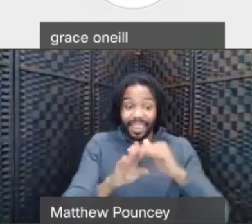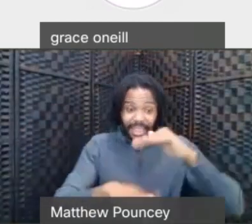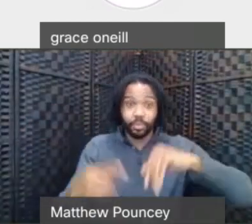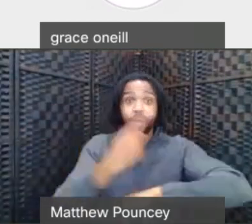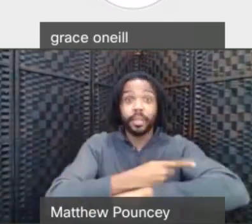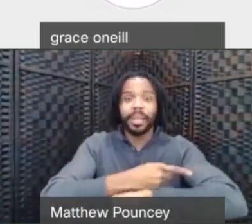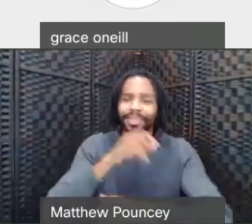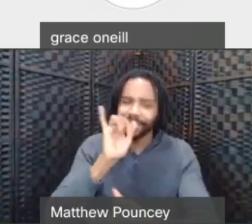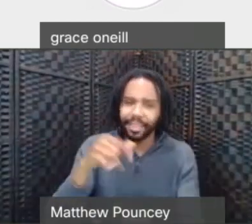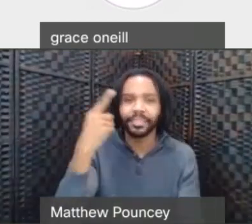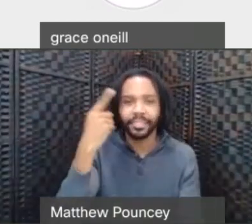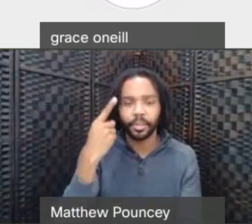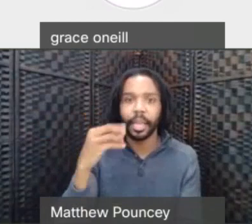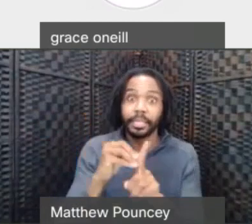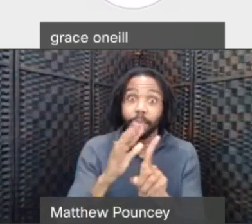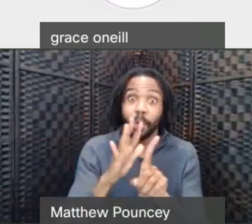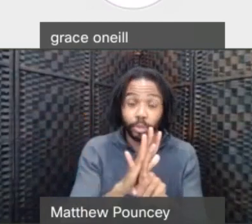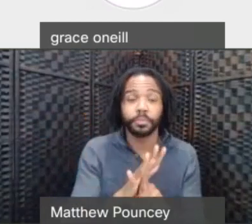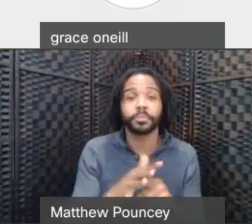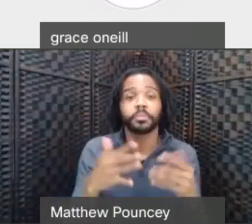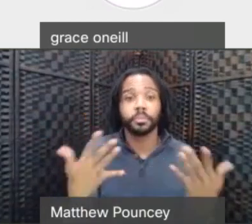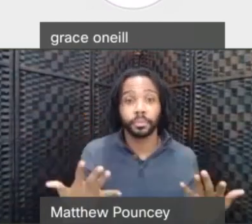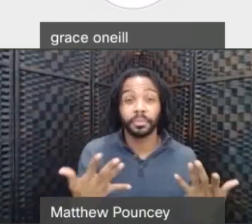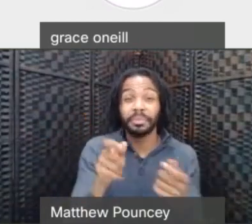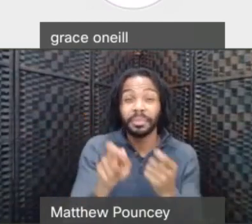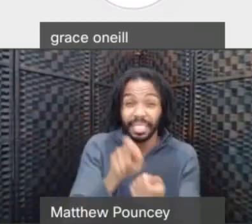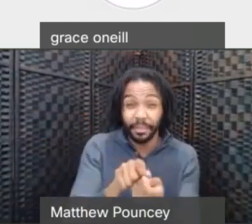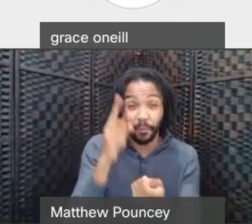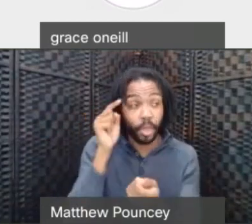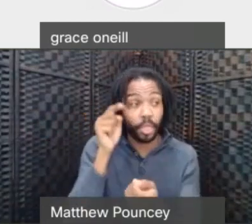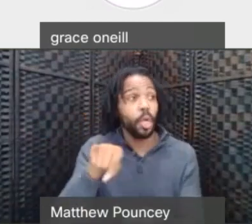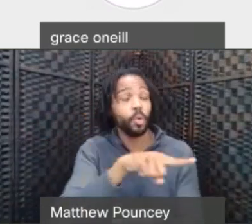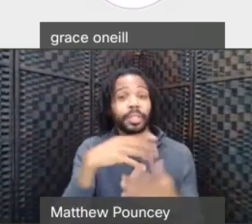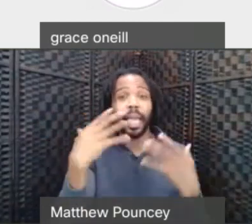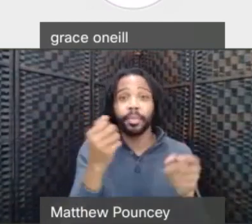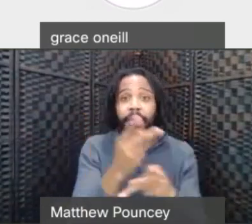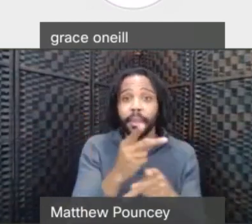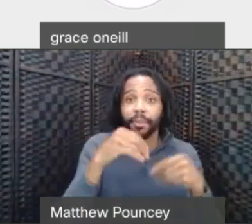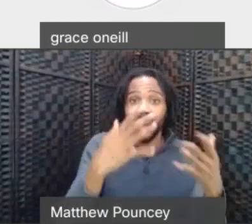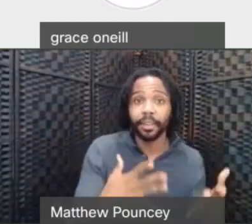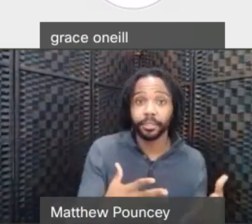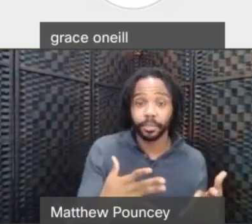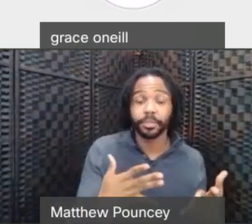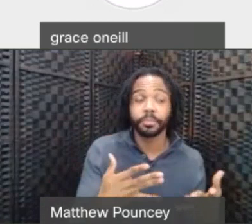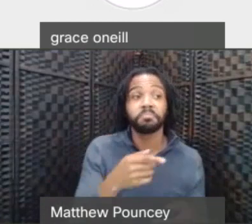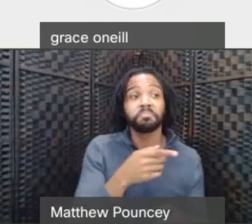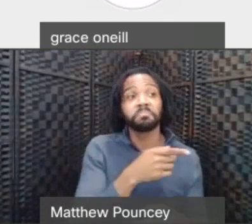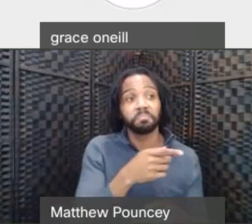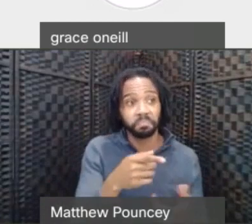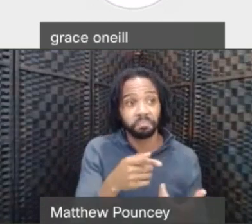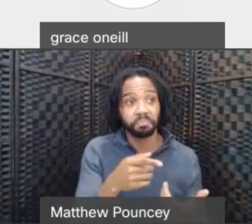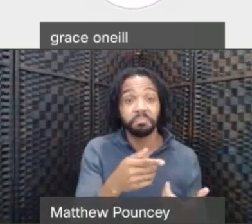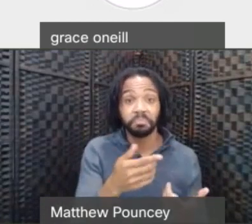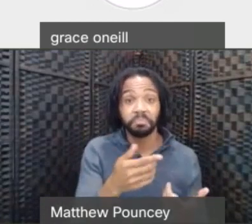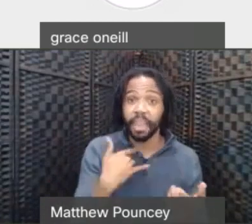requirements or definitions specifically for healthcare providers who care for those that are COVID-19 positive, and